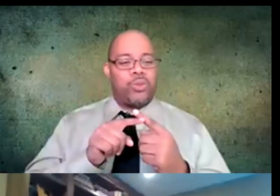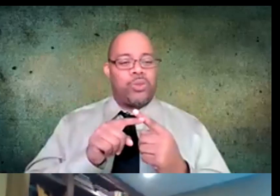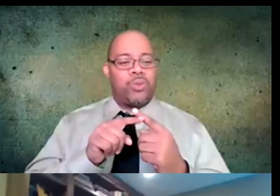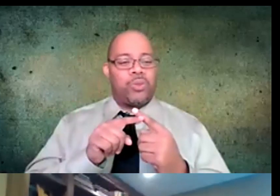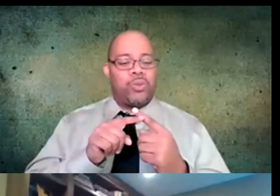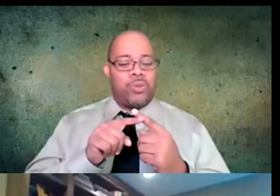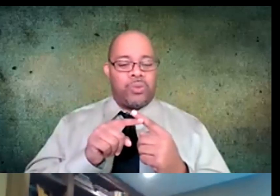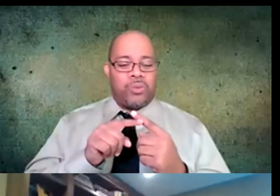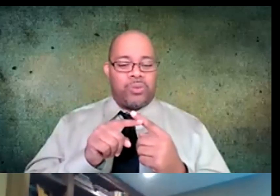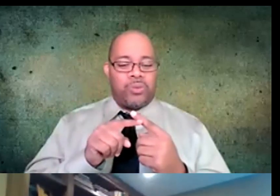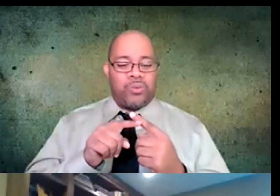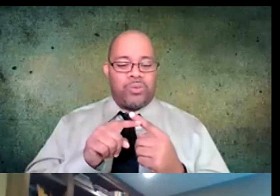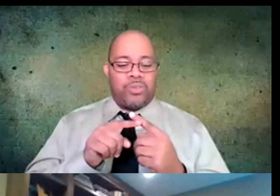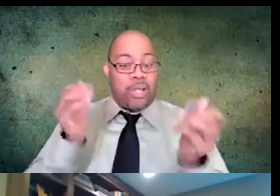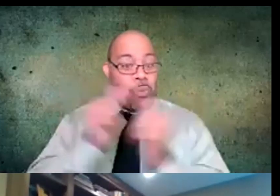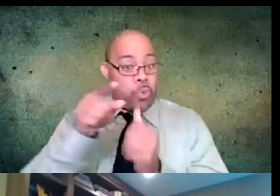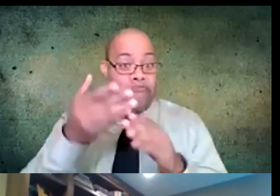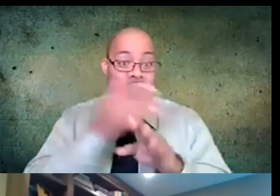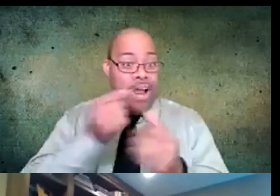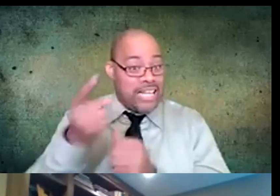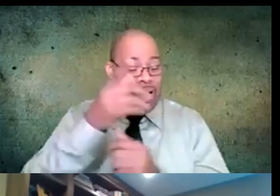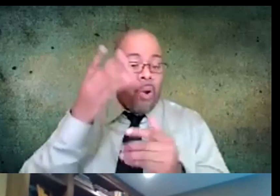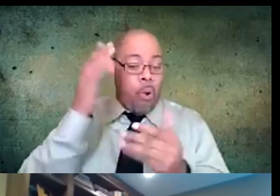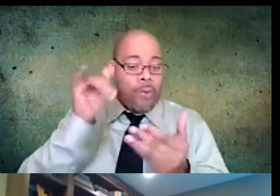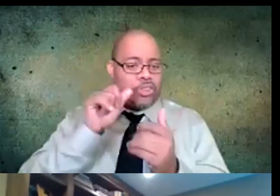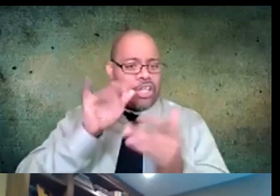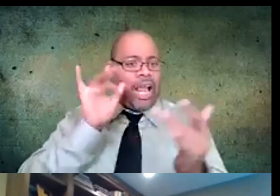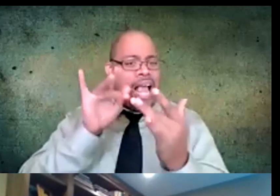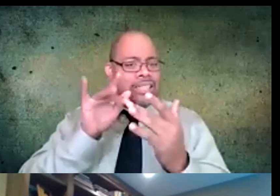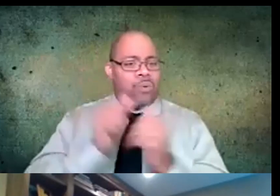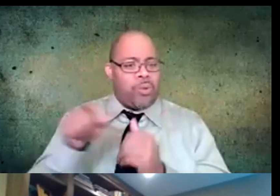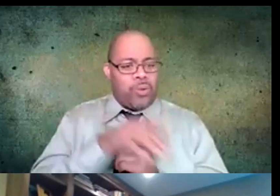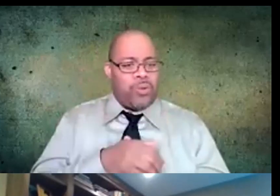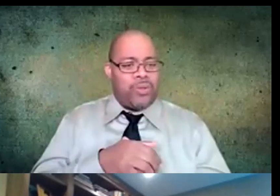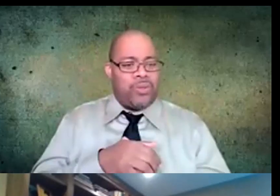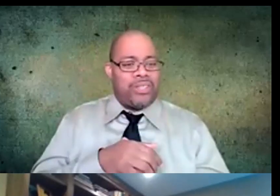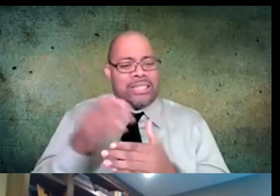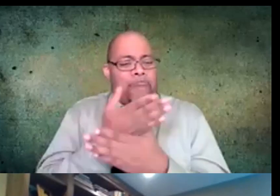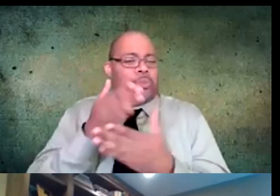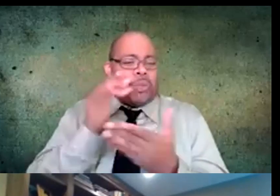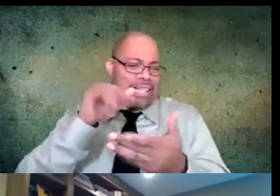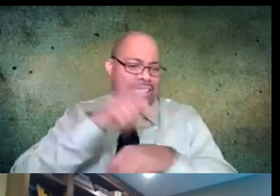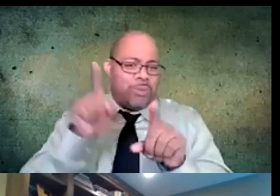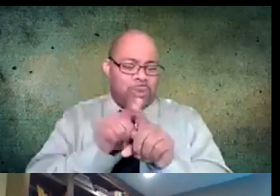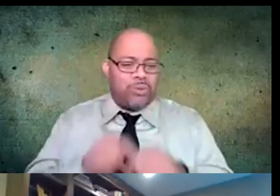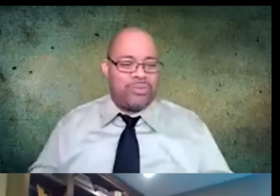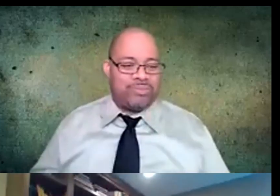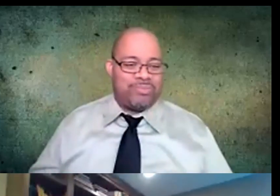you before next year, but hopefully again next year. I think we should be in contact but in between too. So thanks so